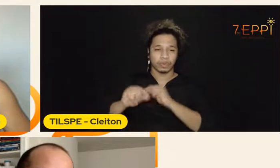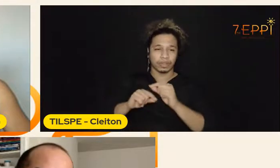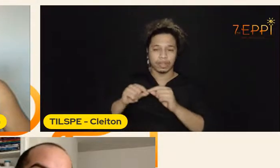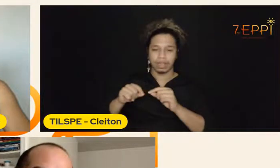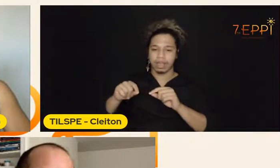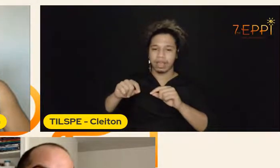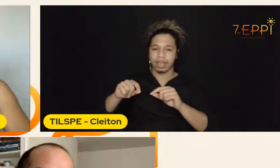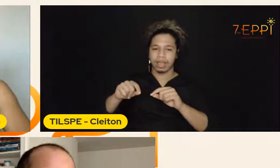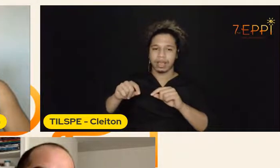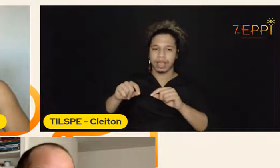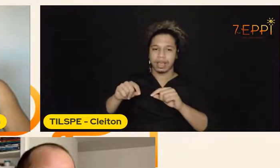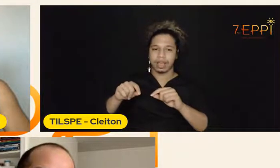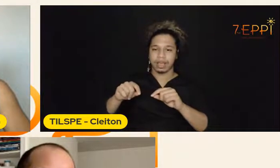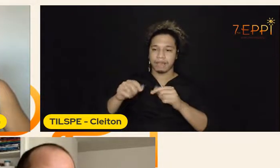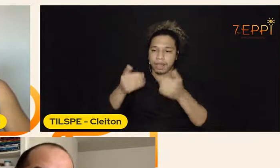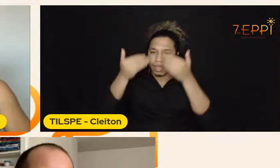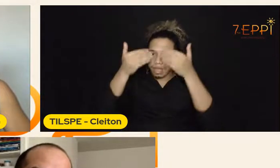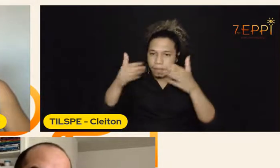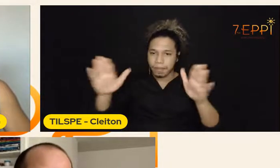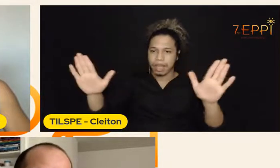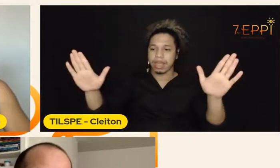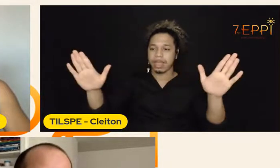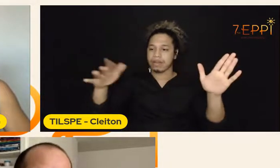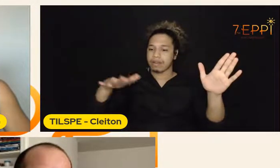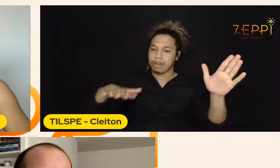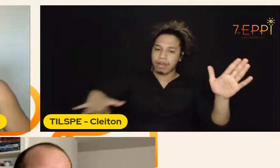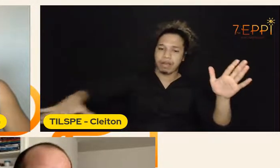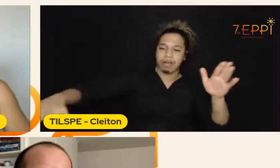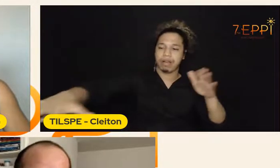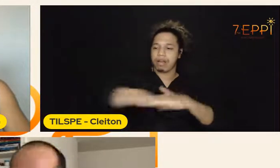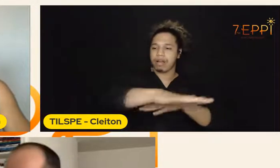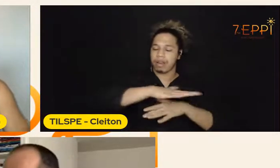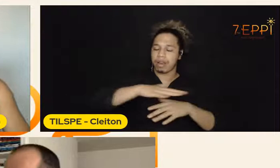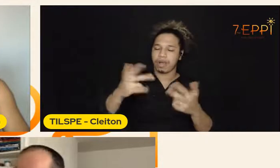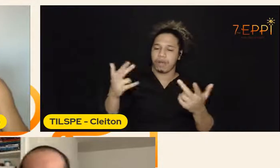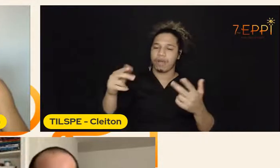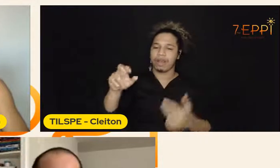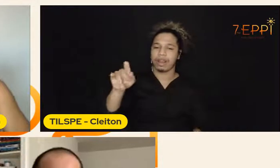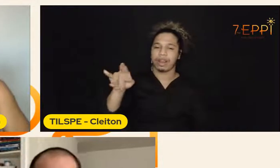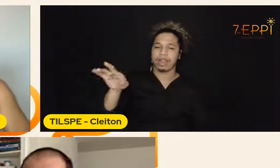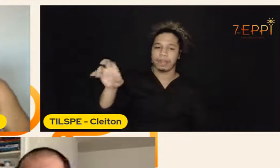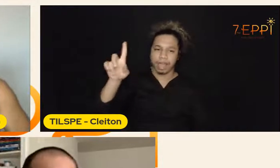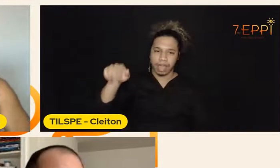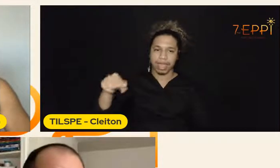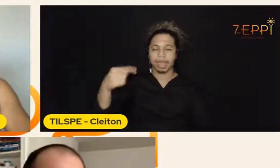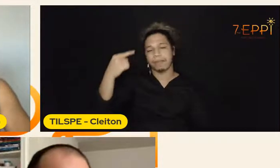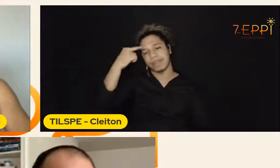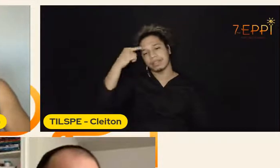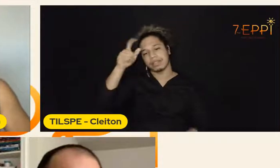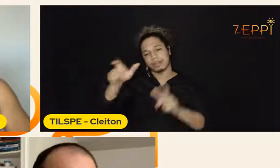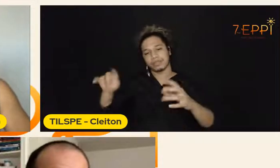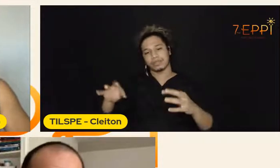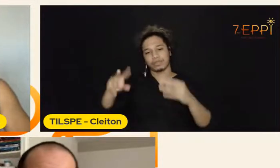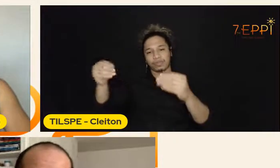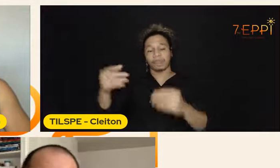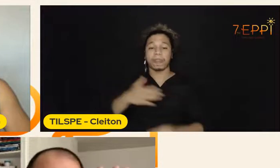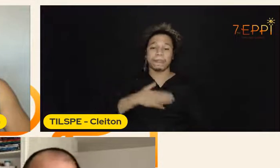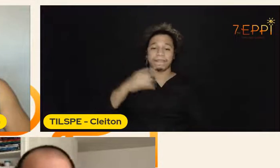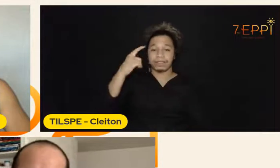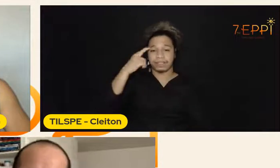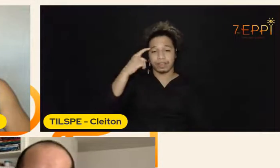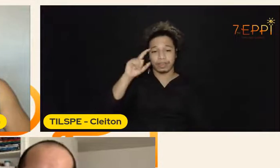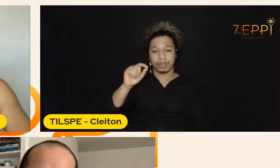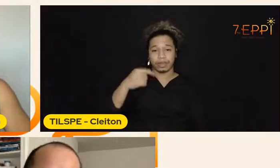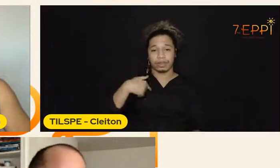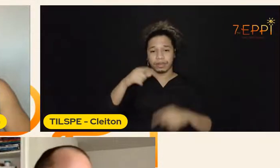as Kleber said this morning. So that's it. It's exactly what you said. That was actually my idea. I woke up, it